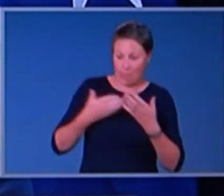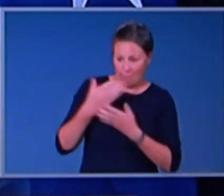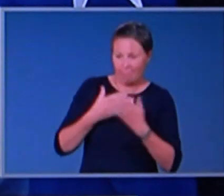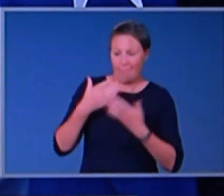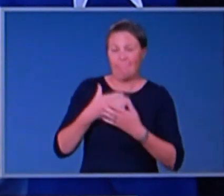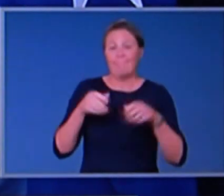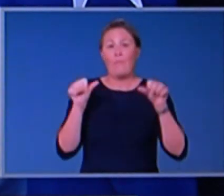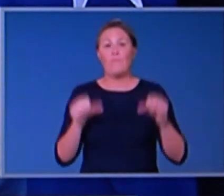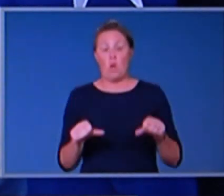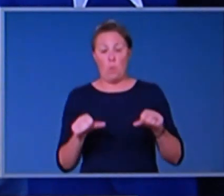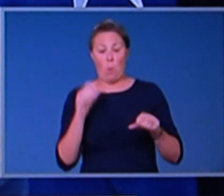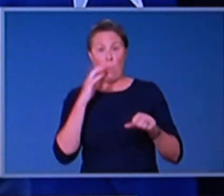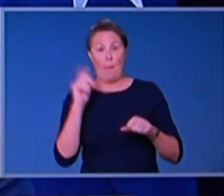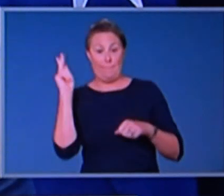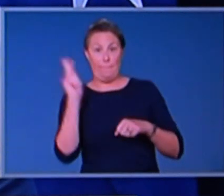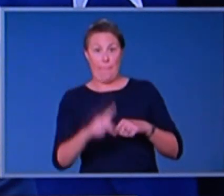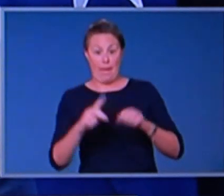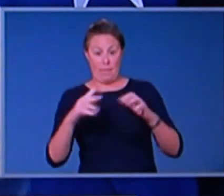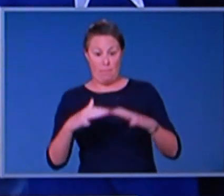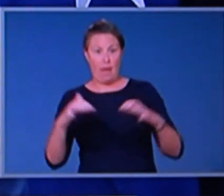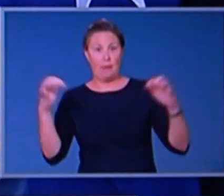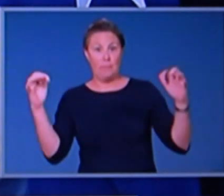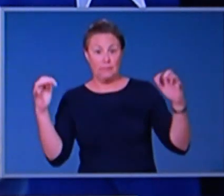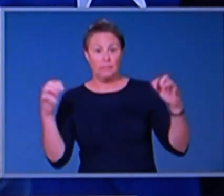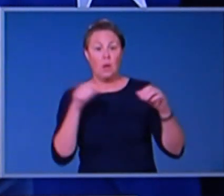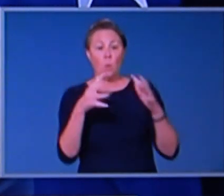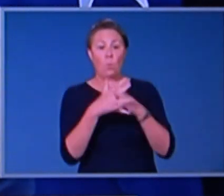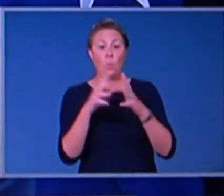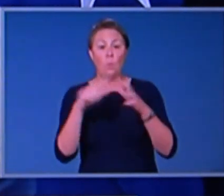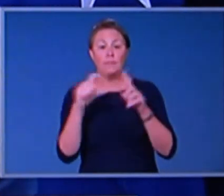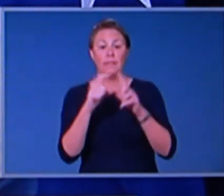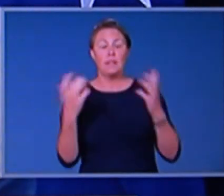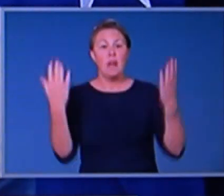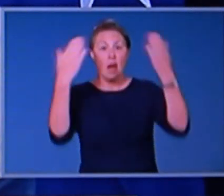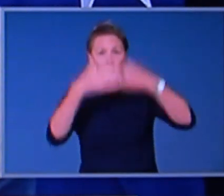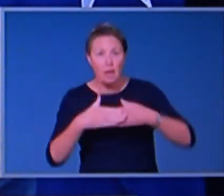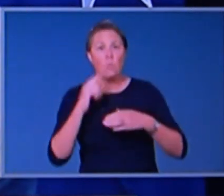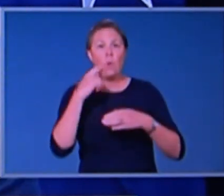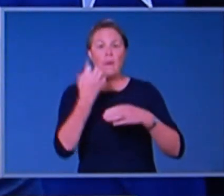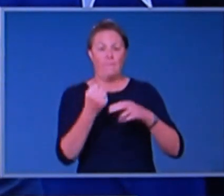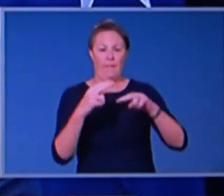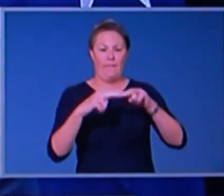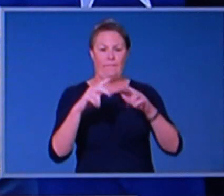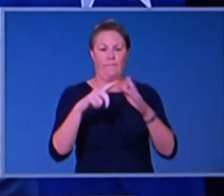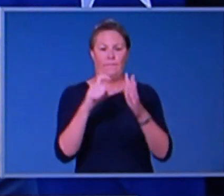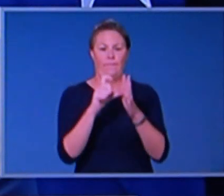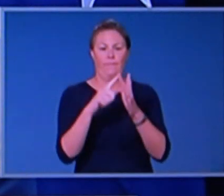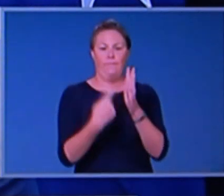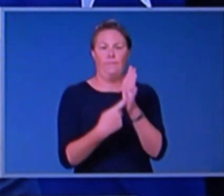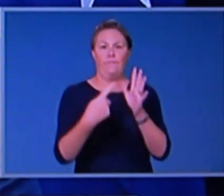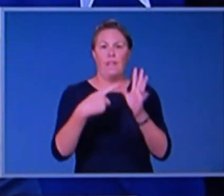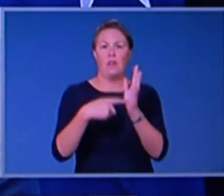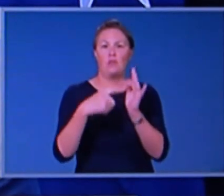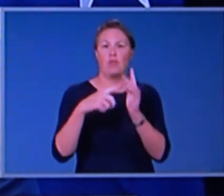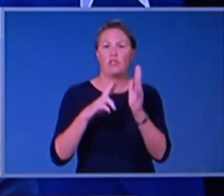also be the Federation Chamber operating in the House of Representatives. The arrangements that we've had in place for the